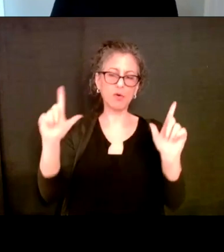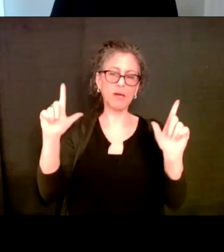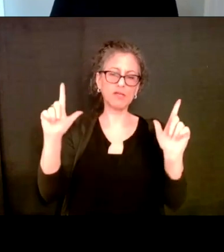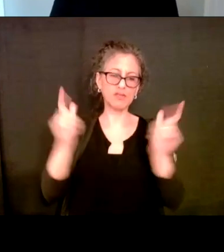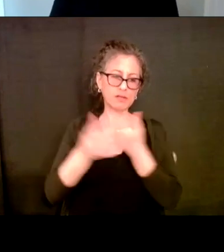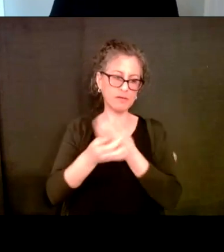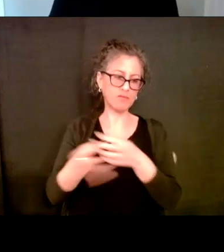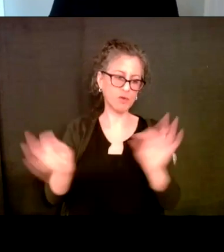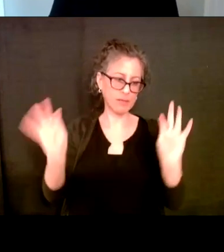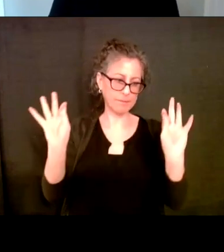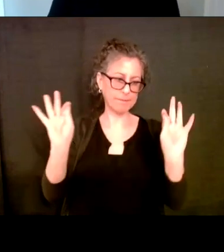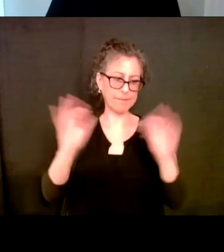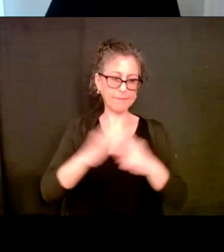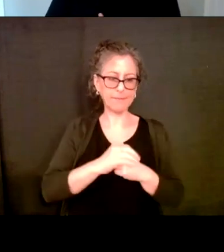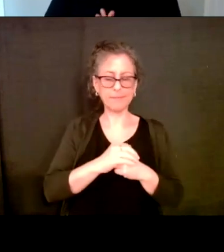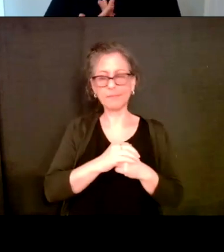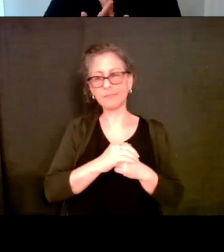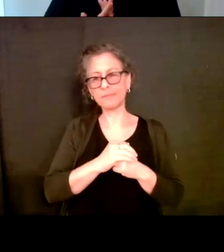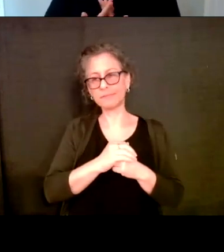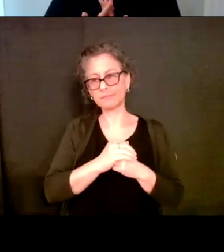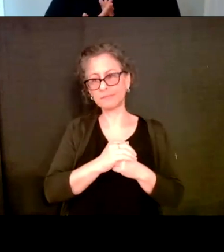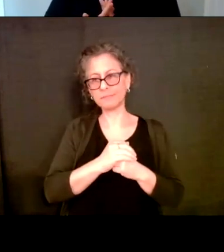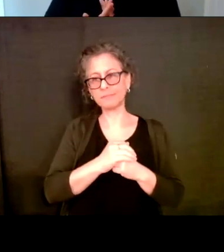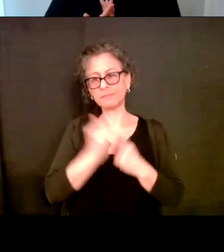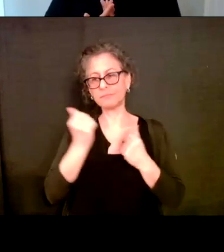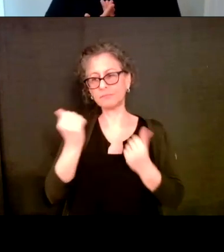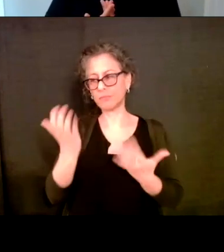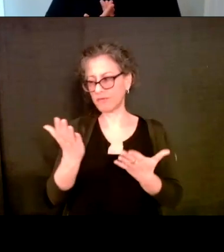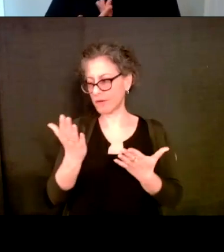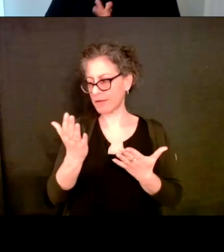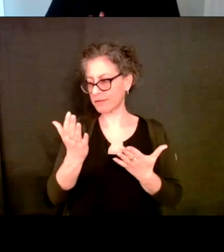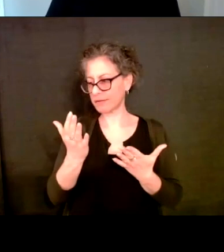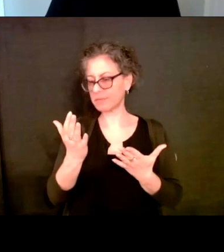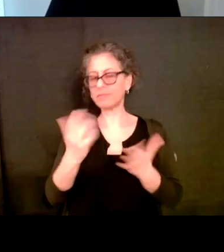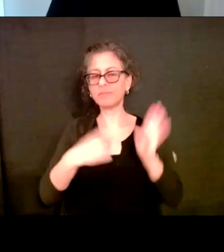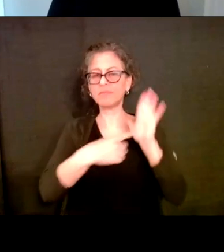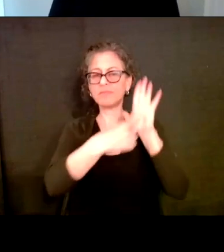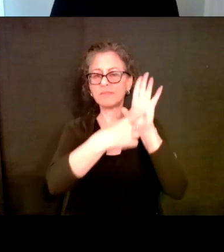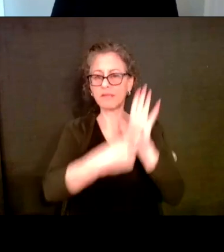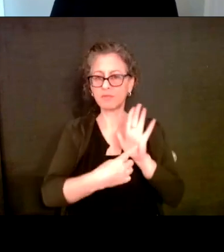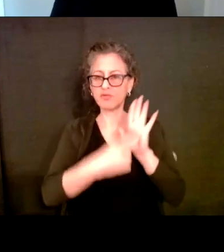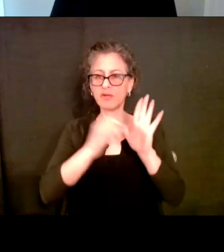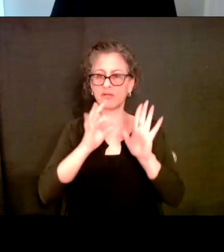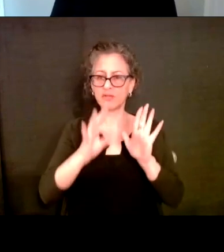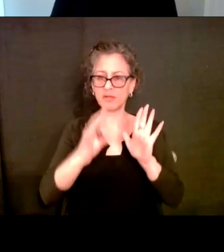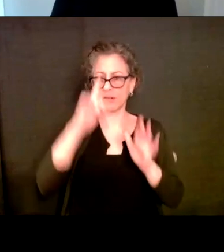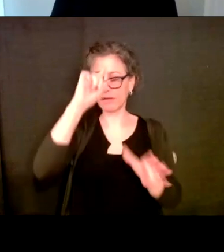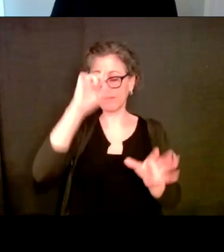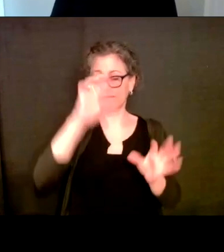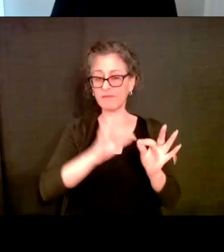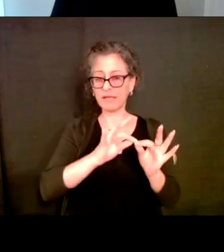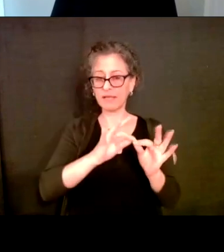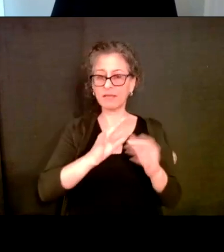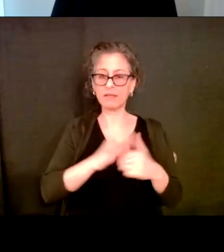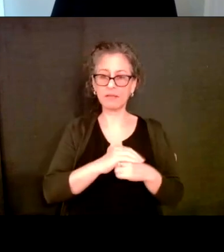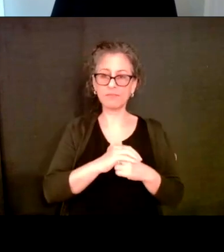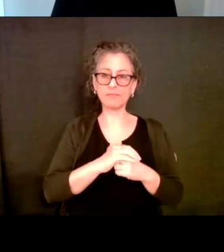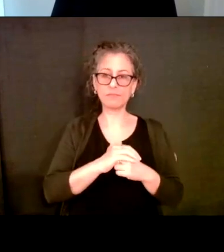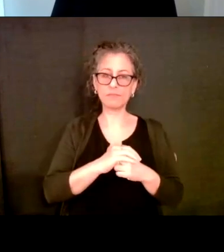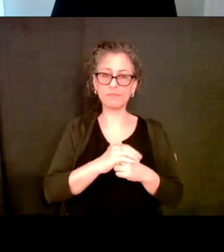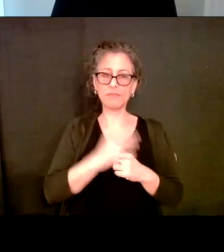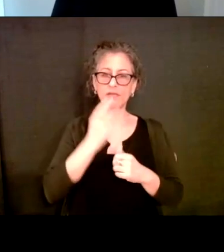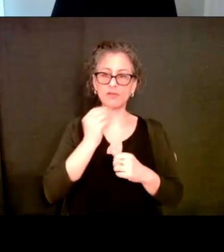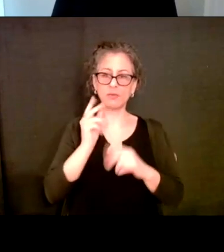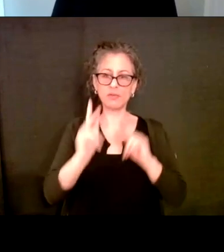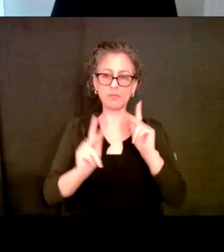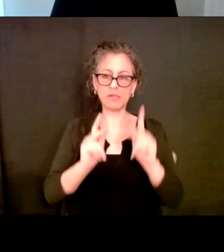freedom, and provides a demonstration of the faith that the Jewish people